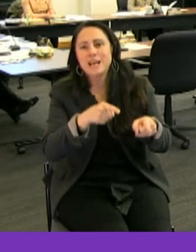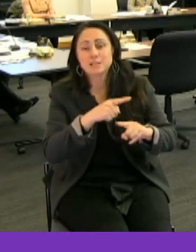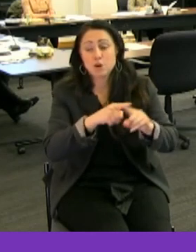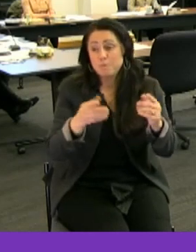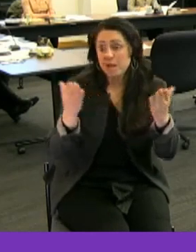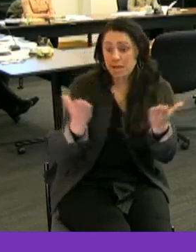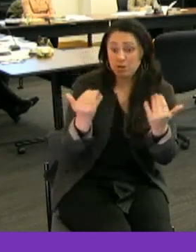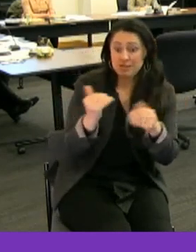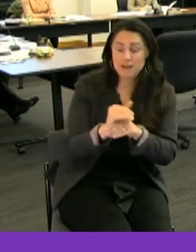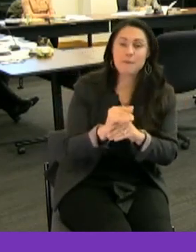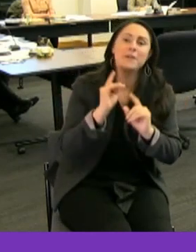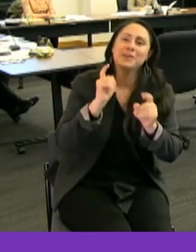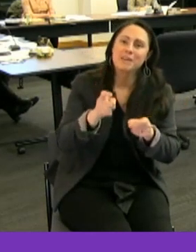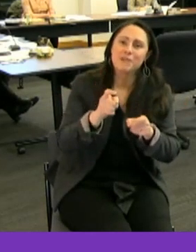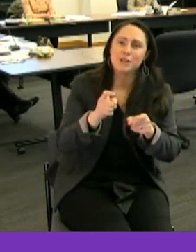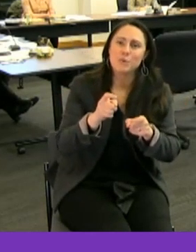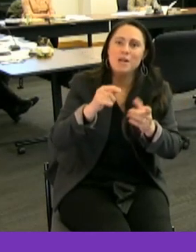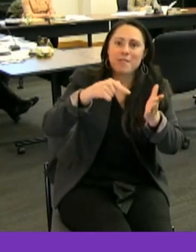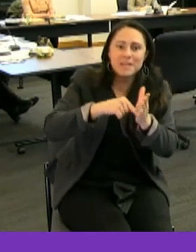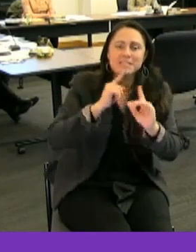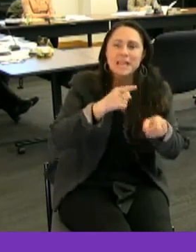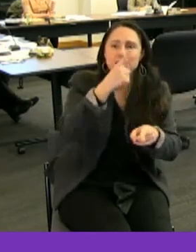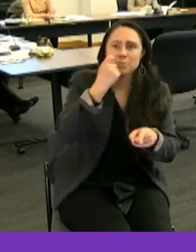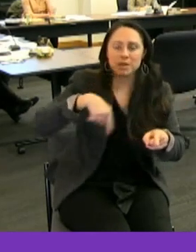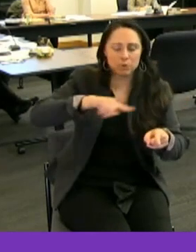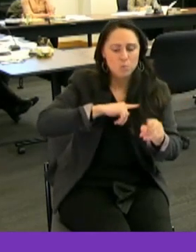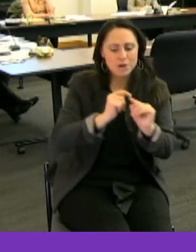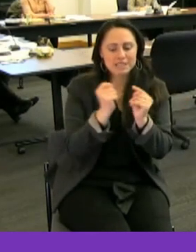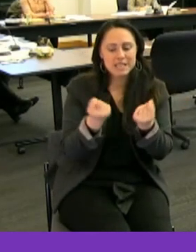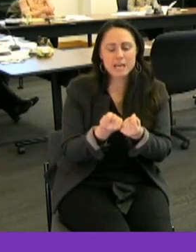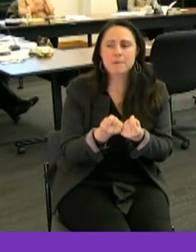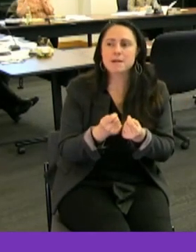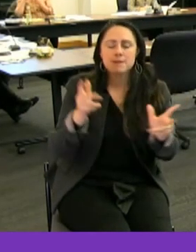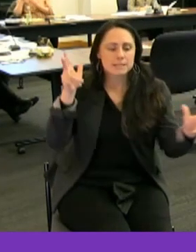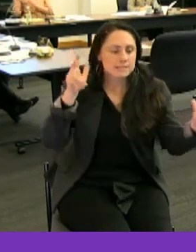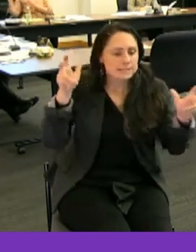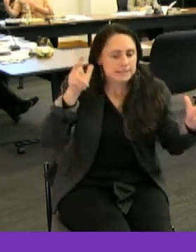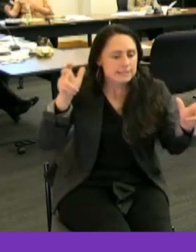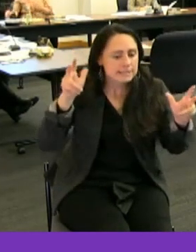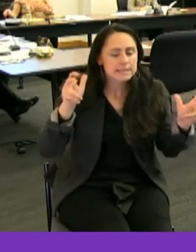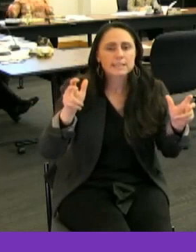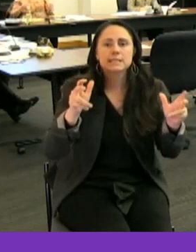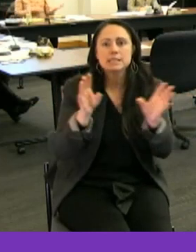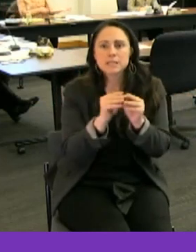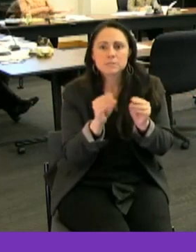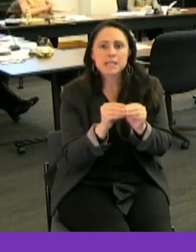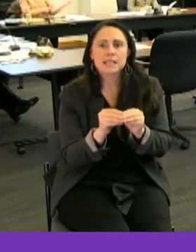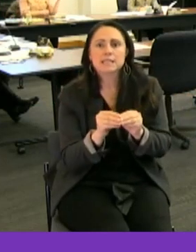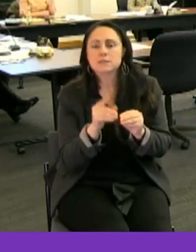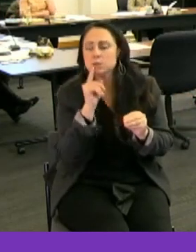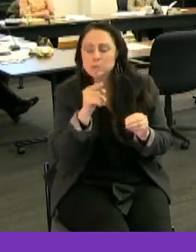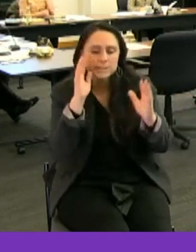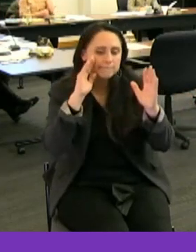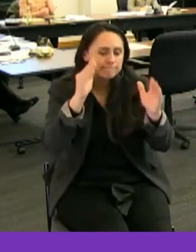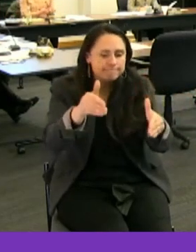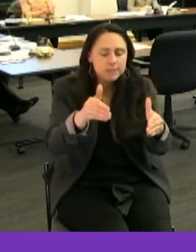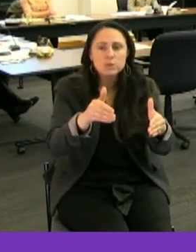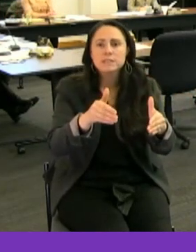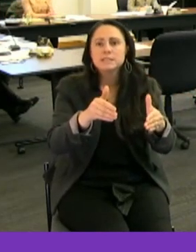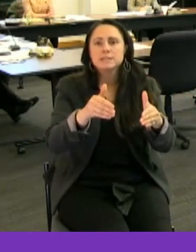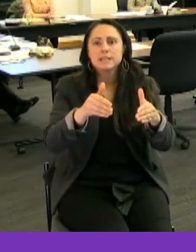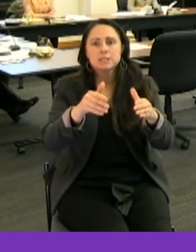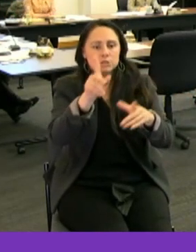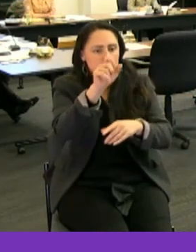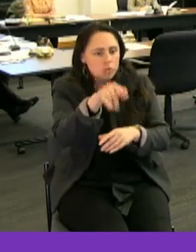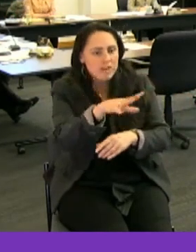here tonight giving you a different answer because we have a team that listens to these meetings, listens to the questions and the